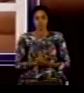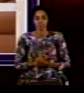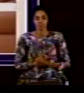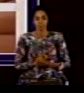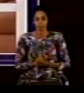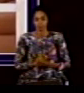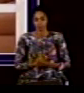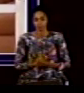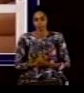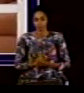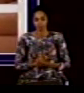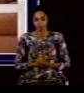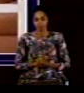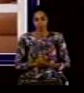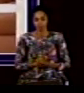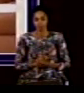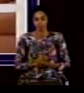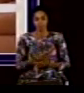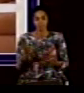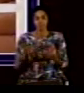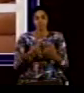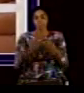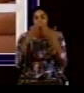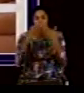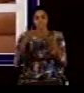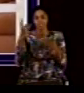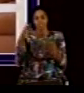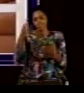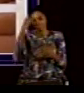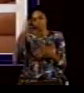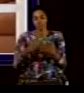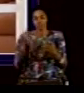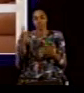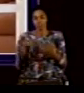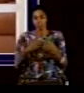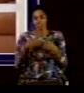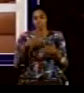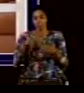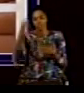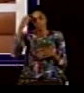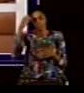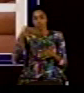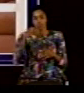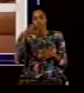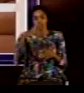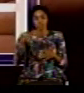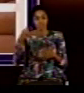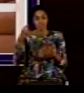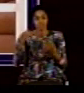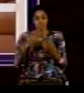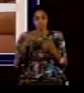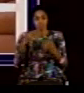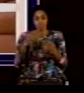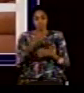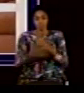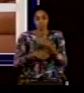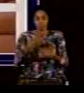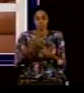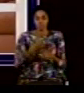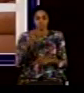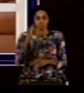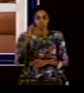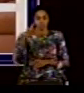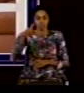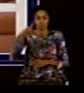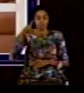Southside, Nigeria. I want to thank God for what God has done for me. I was suffering from internal pain since 2012, and since then I've